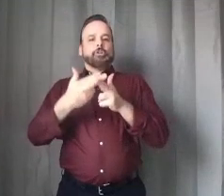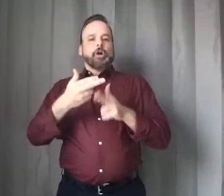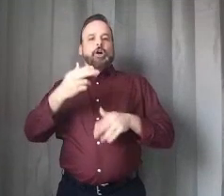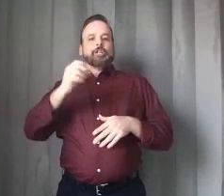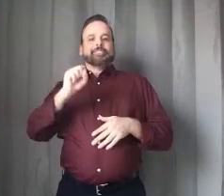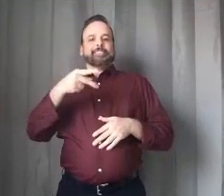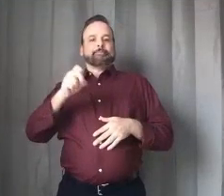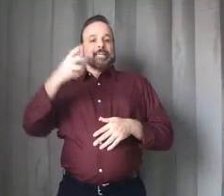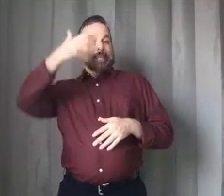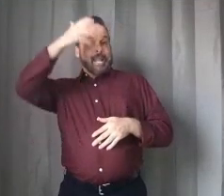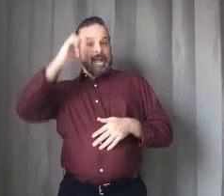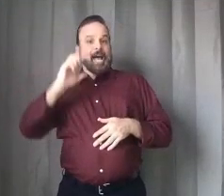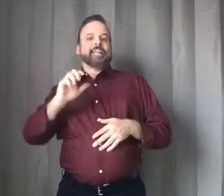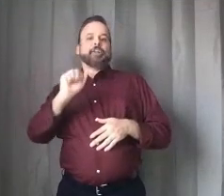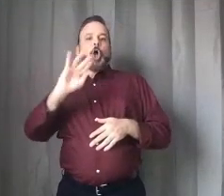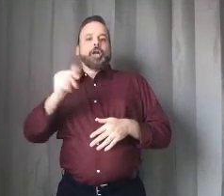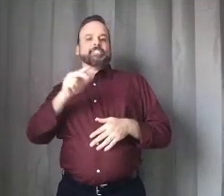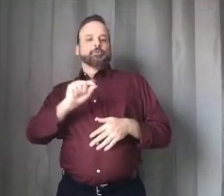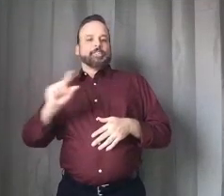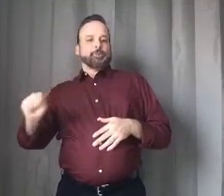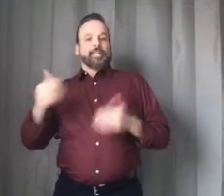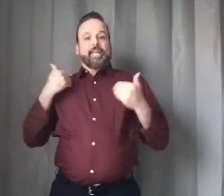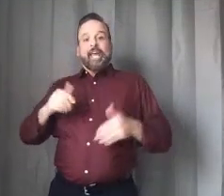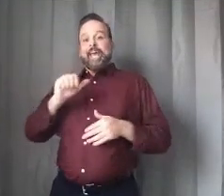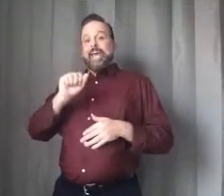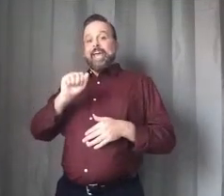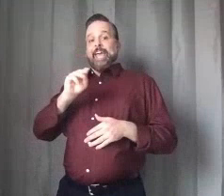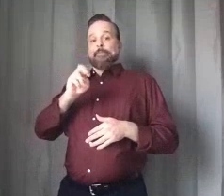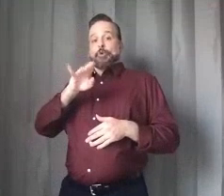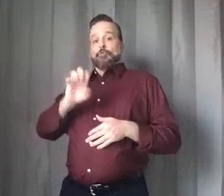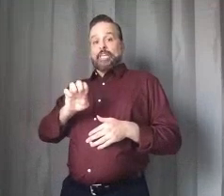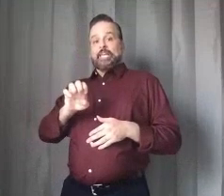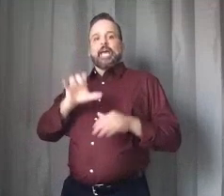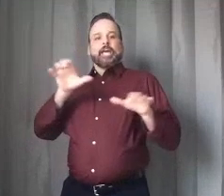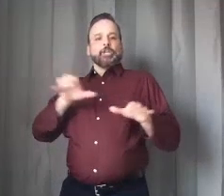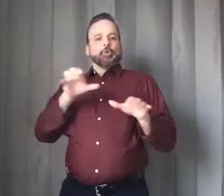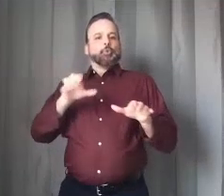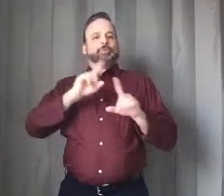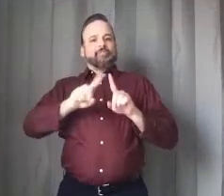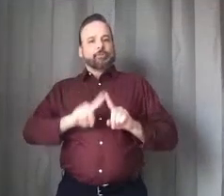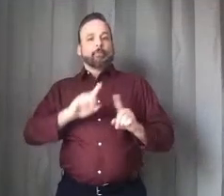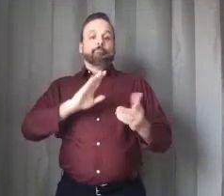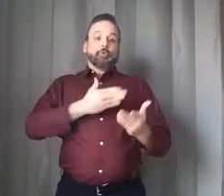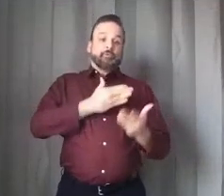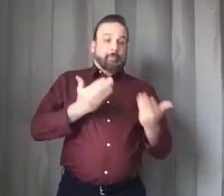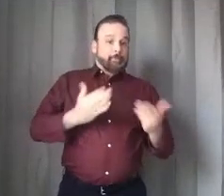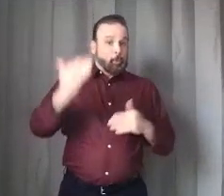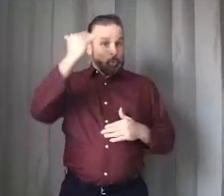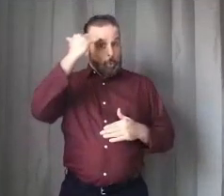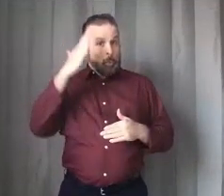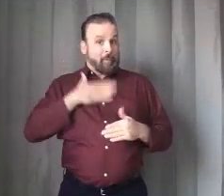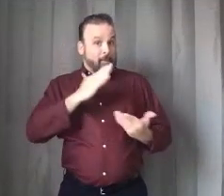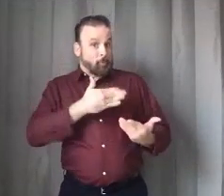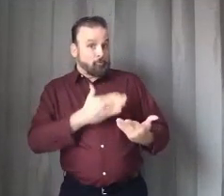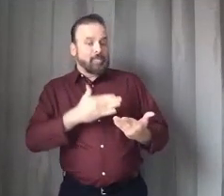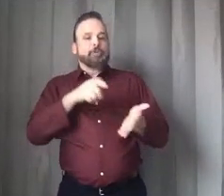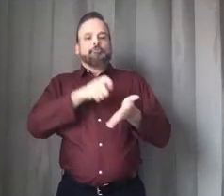Hi, everybody. I'm Amerie, and do a lot of things. You might know me from music as well as writing. Most